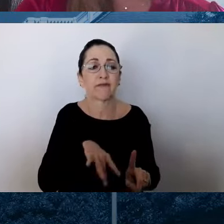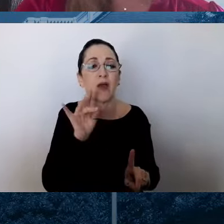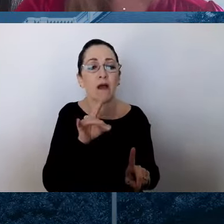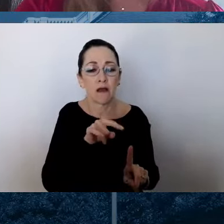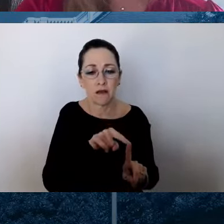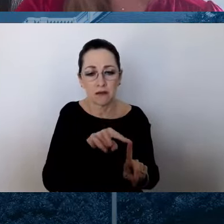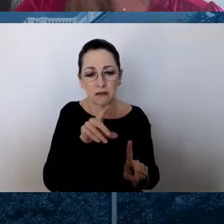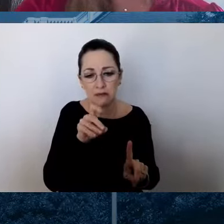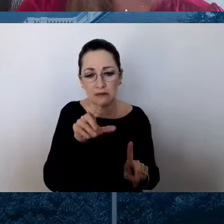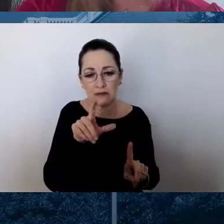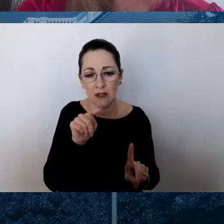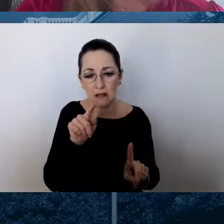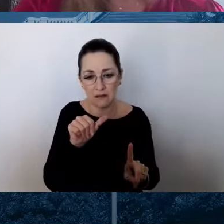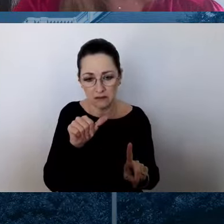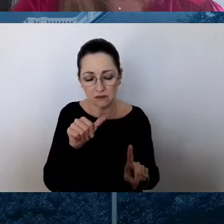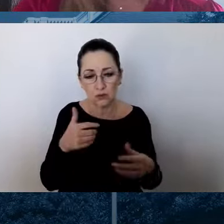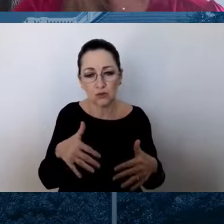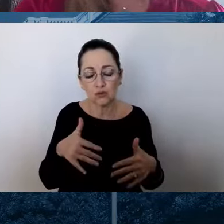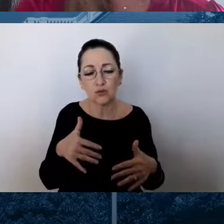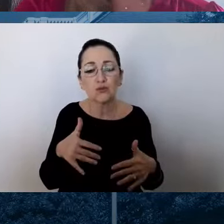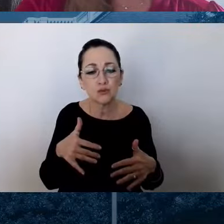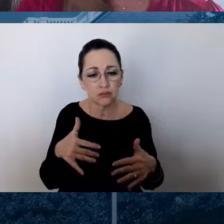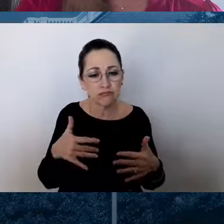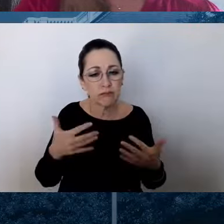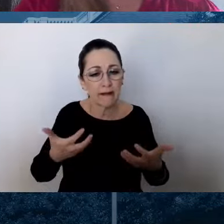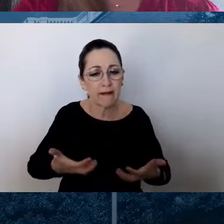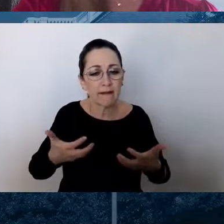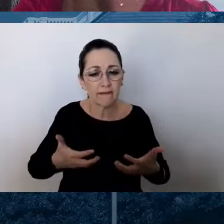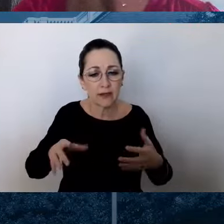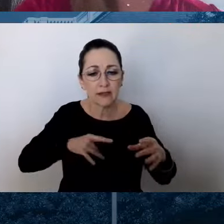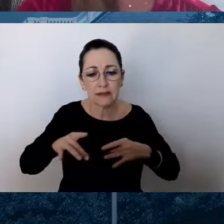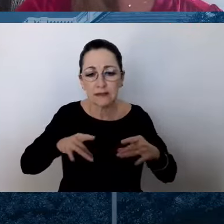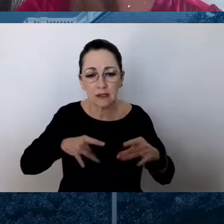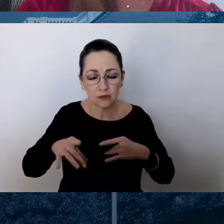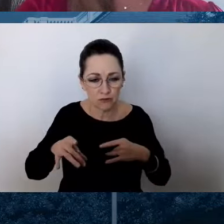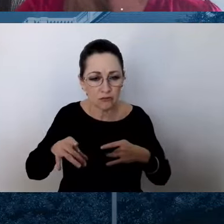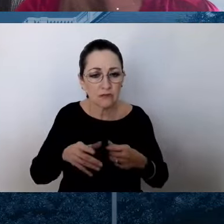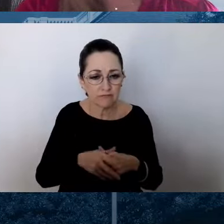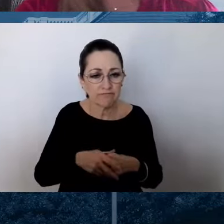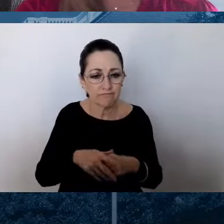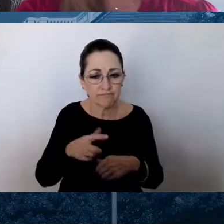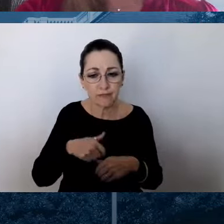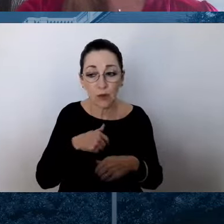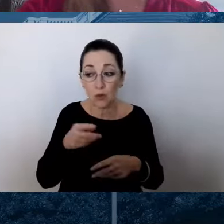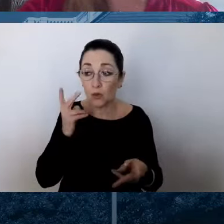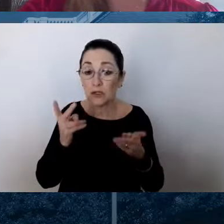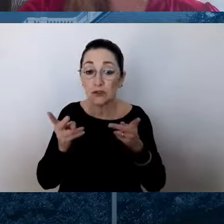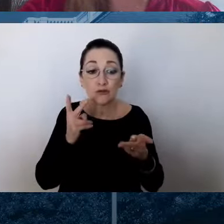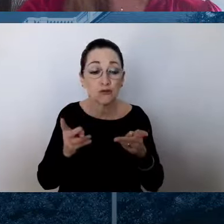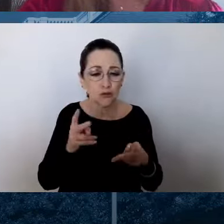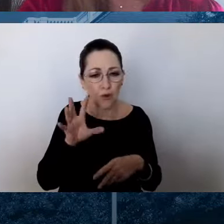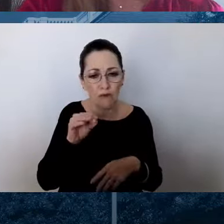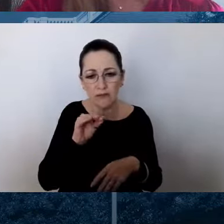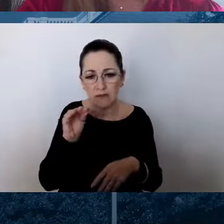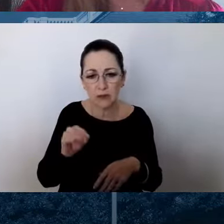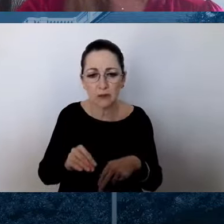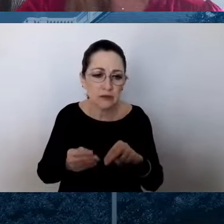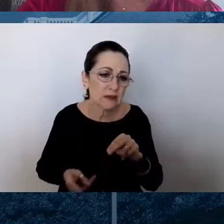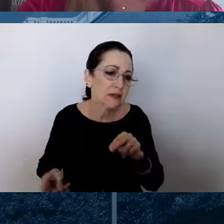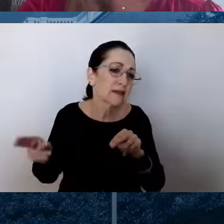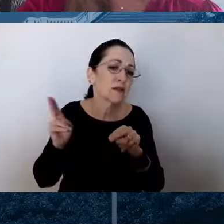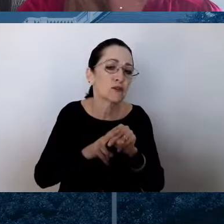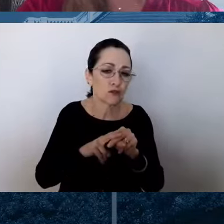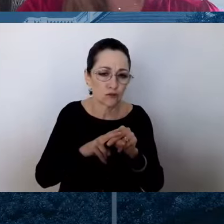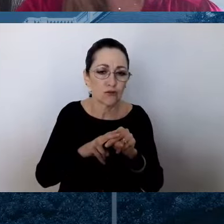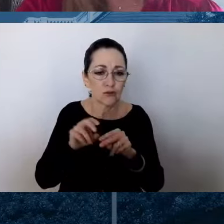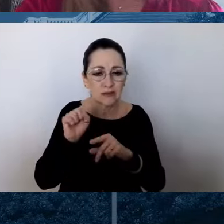with this contagious Delta variant. And in fact, we saw a nearly 50% increase in cases in